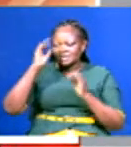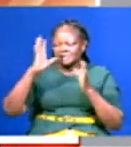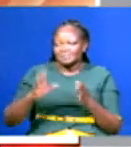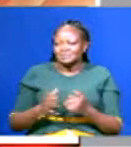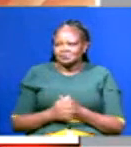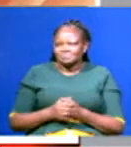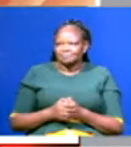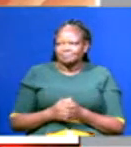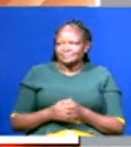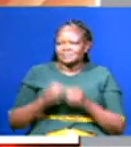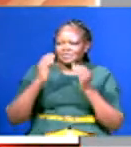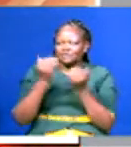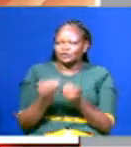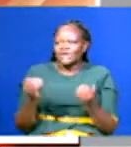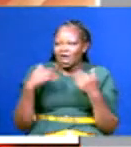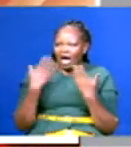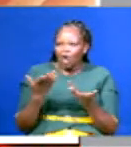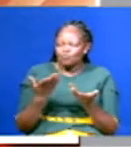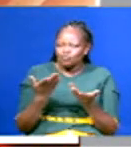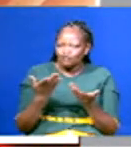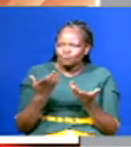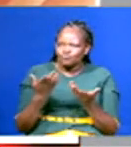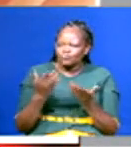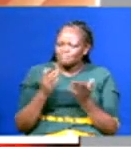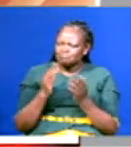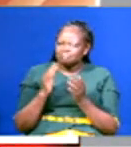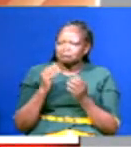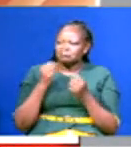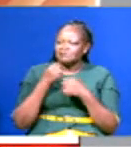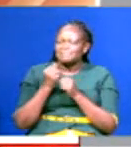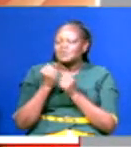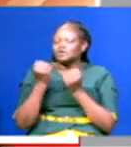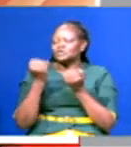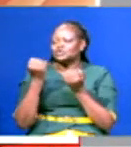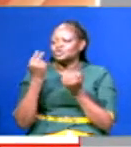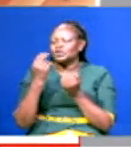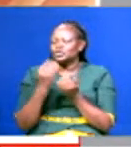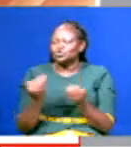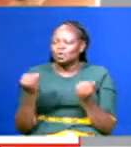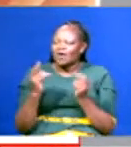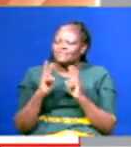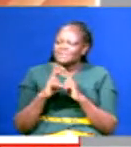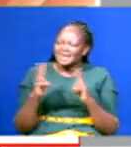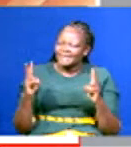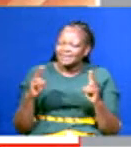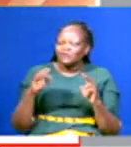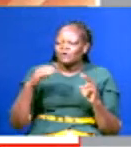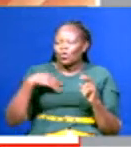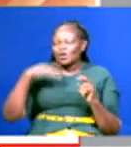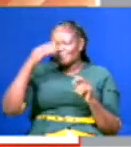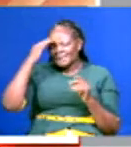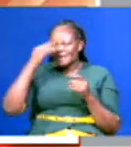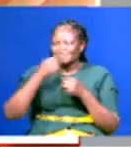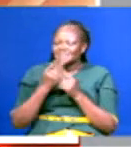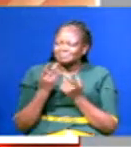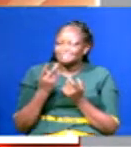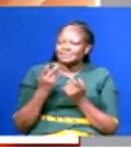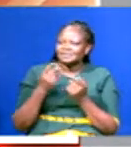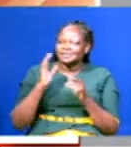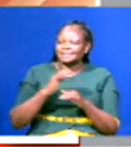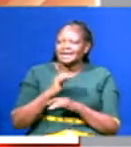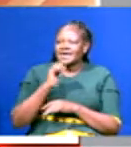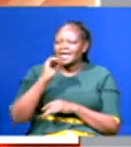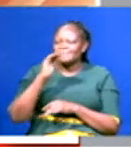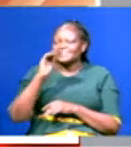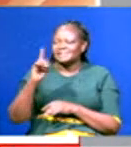Ah. How they are able to maintain order in a class of 20 children who've got their own minds and make them sing the alphabet